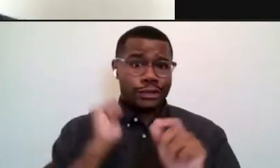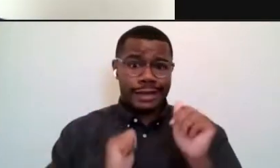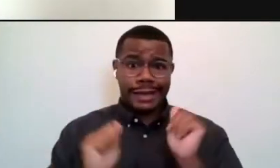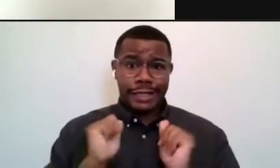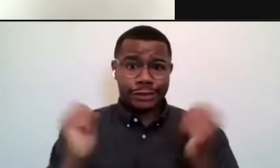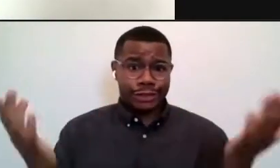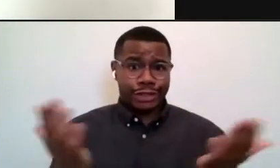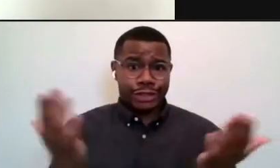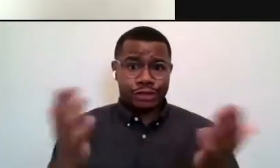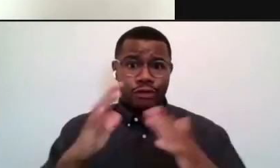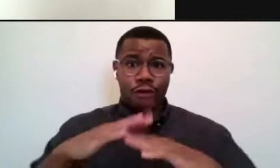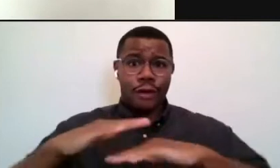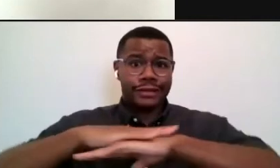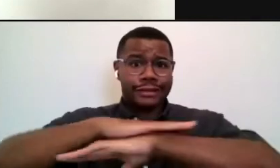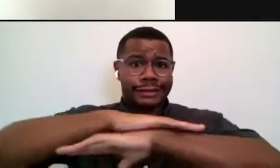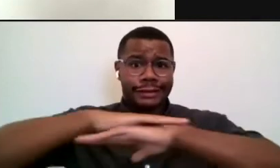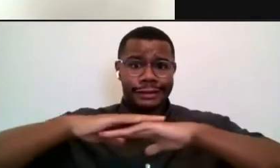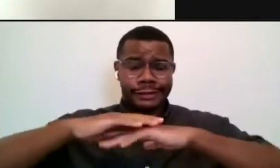august